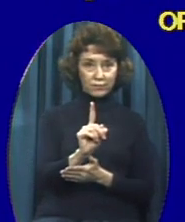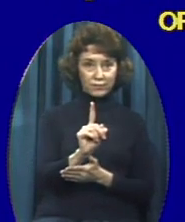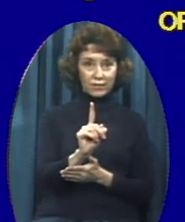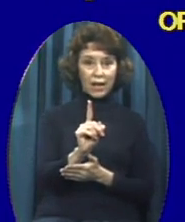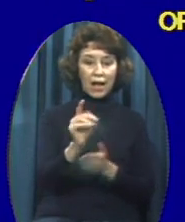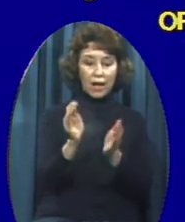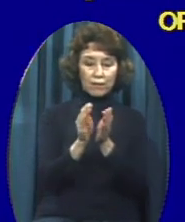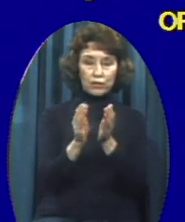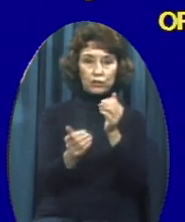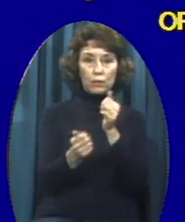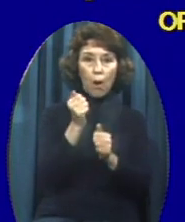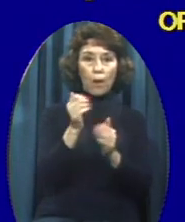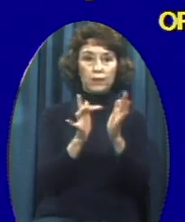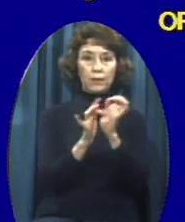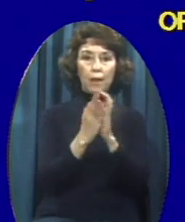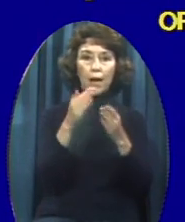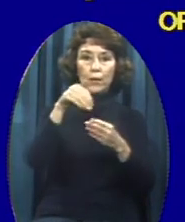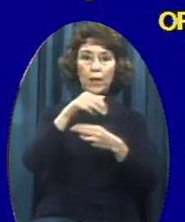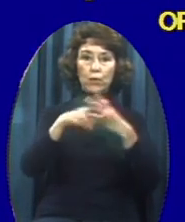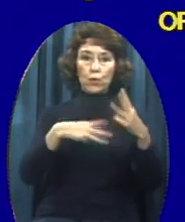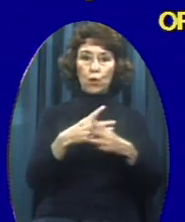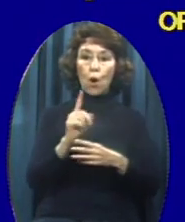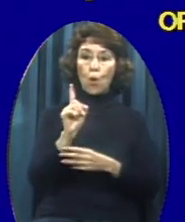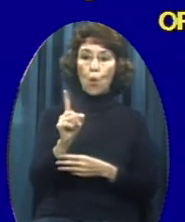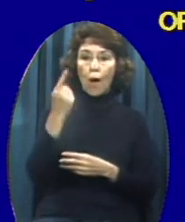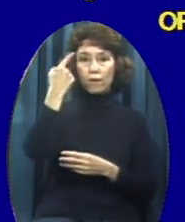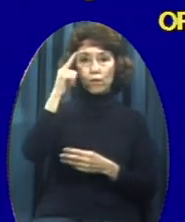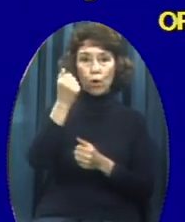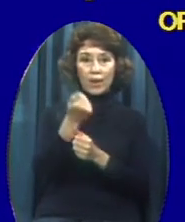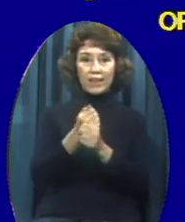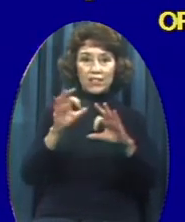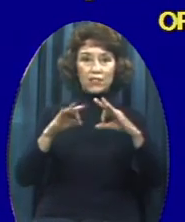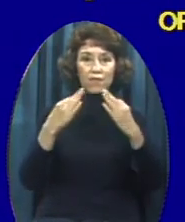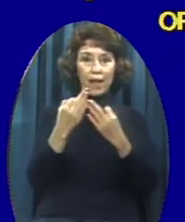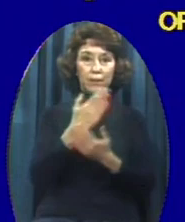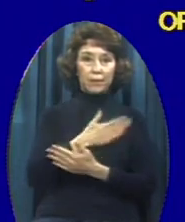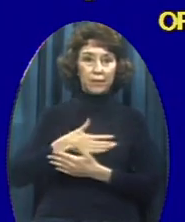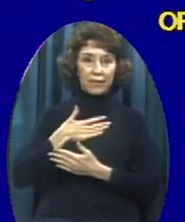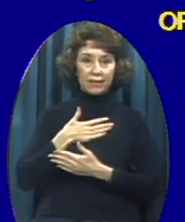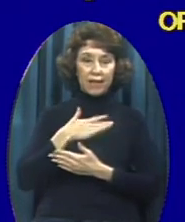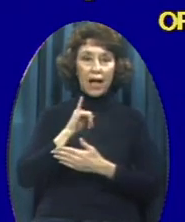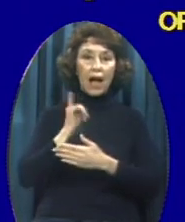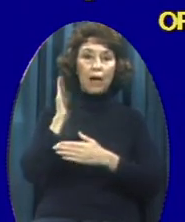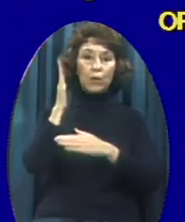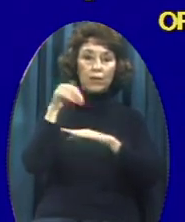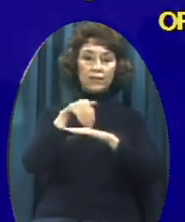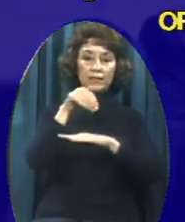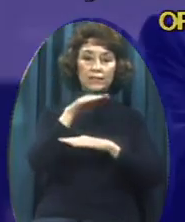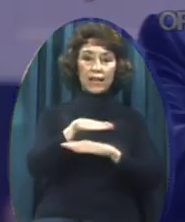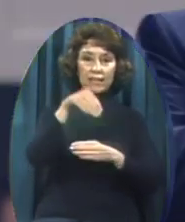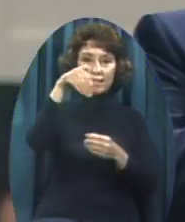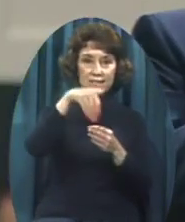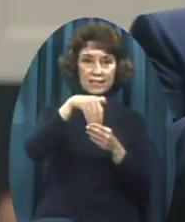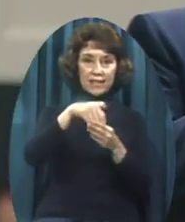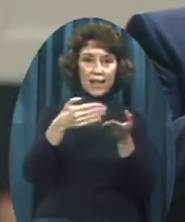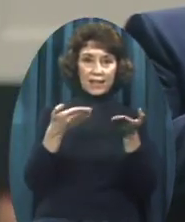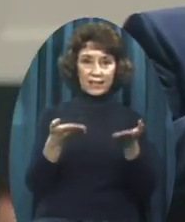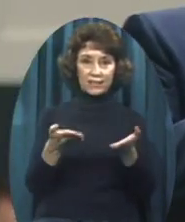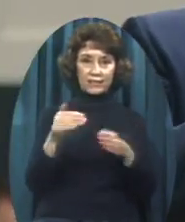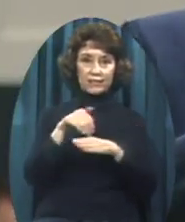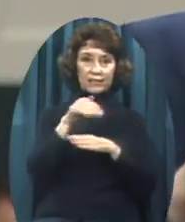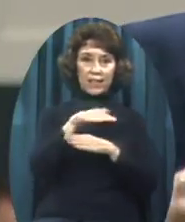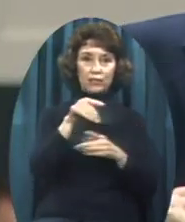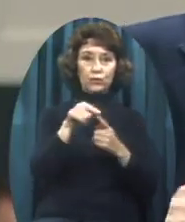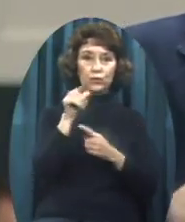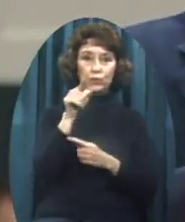one copy per household, please. I'll mail it to you, and I'll mail it to you inside this little packet right here,